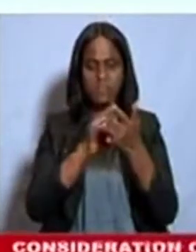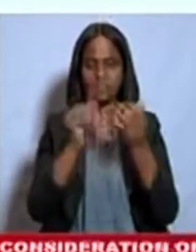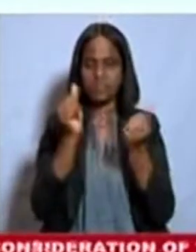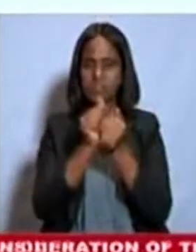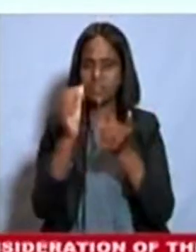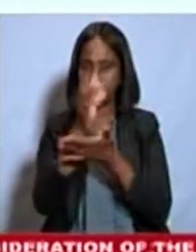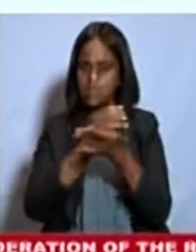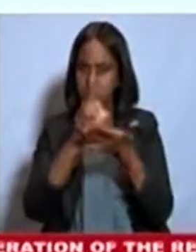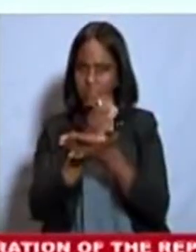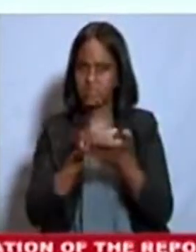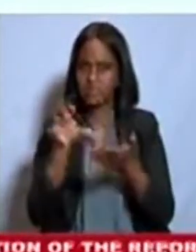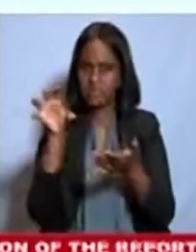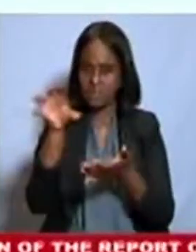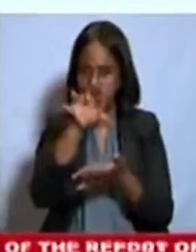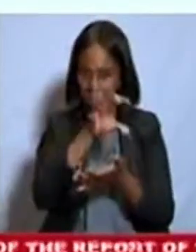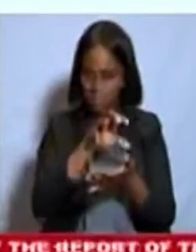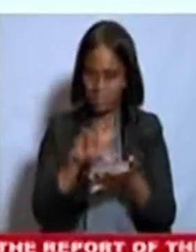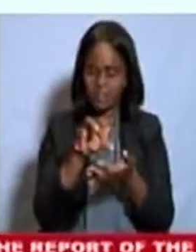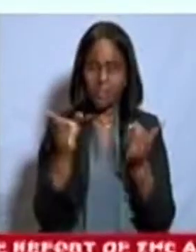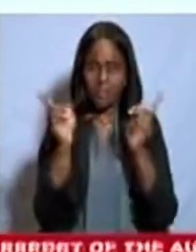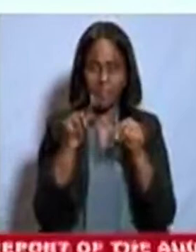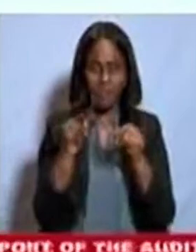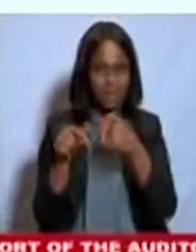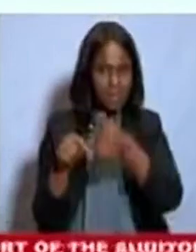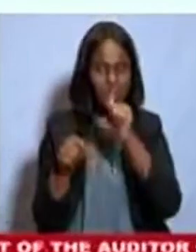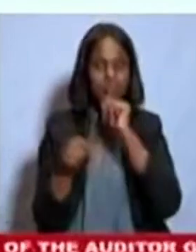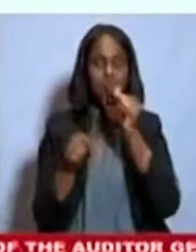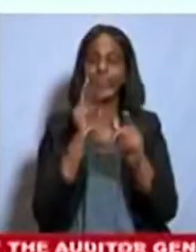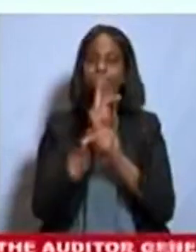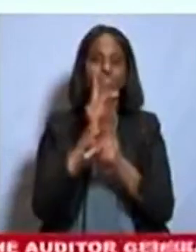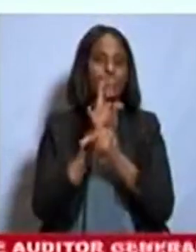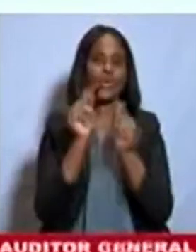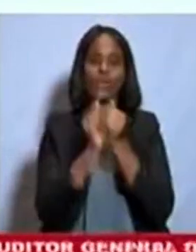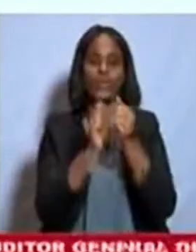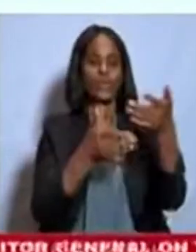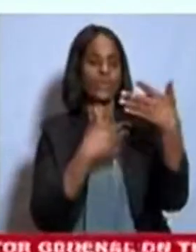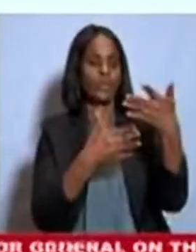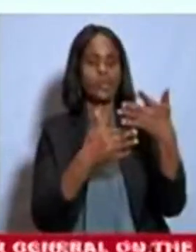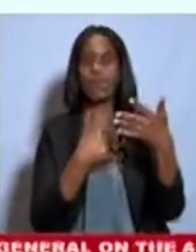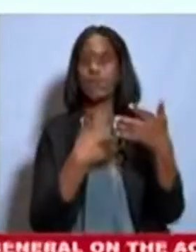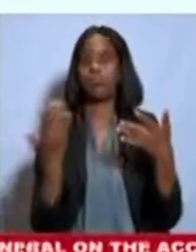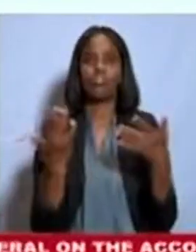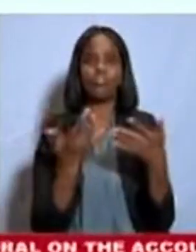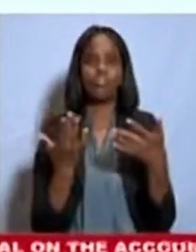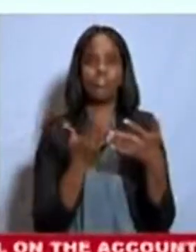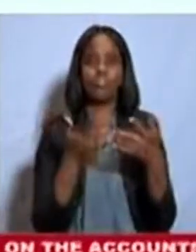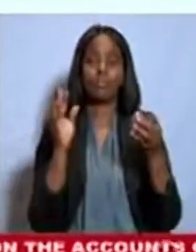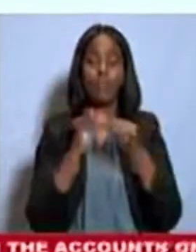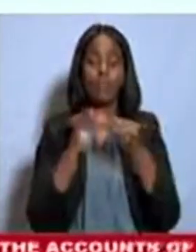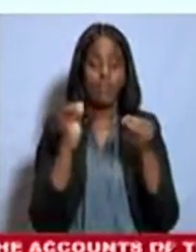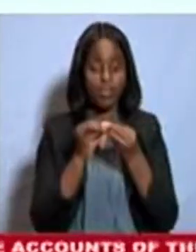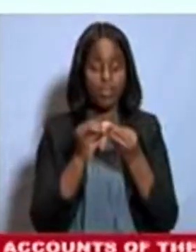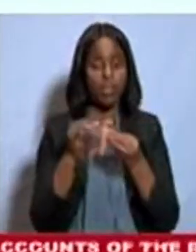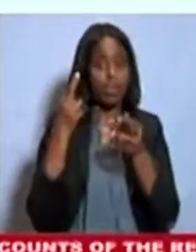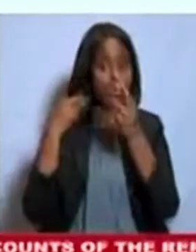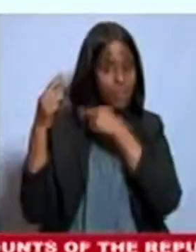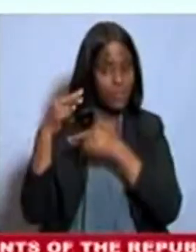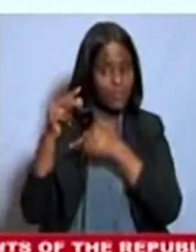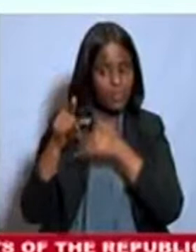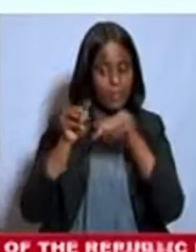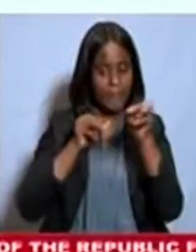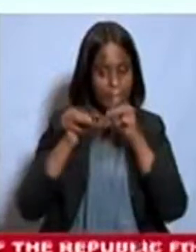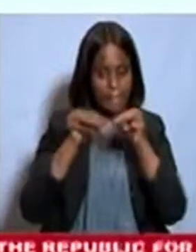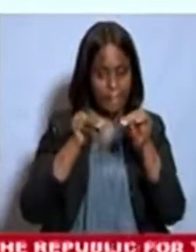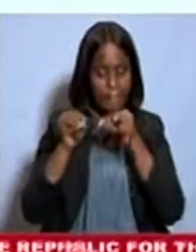are located were not secured with title deeds. Further, a review of the